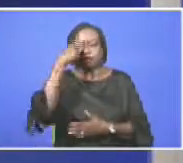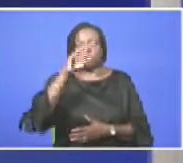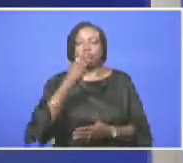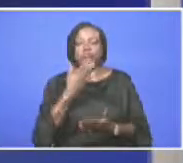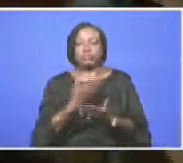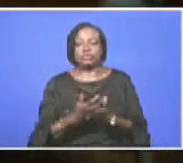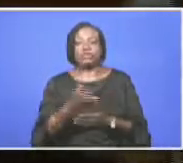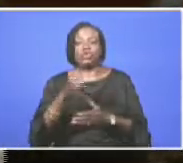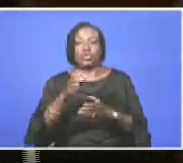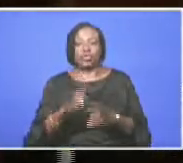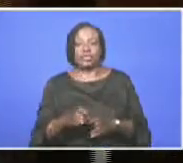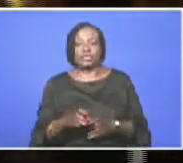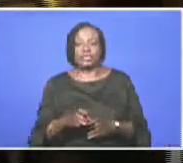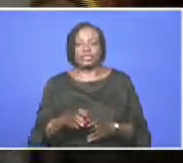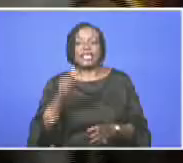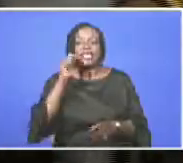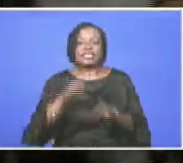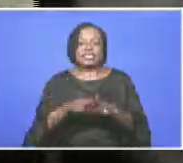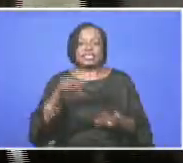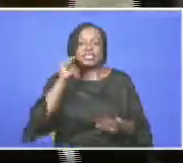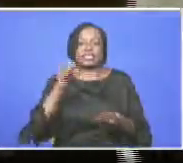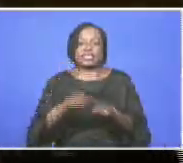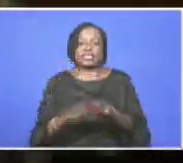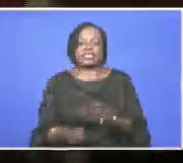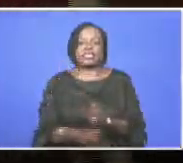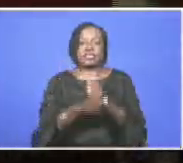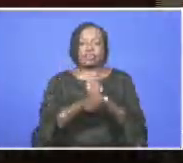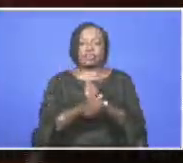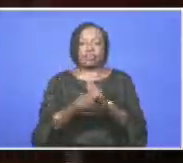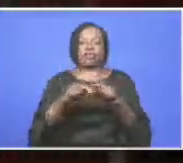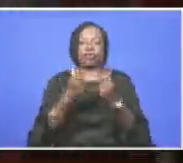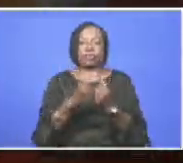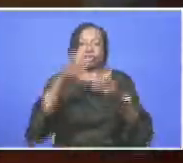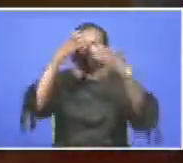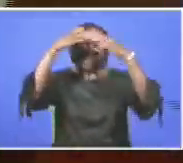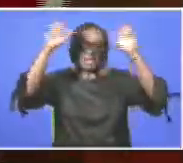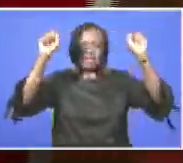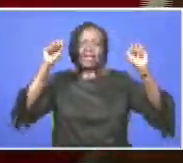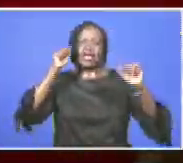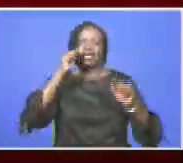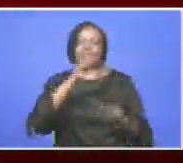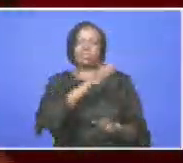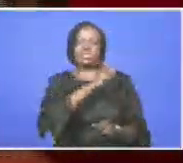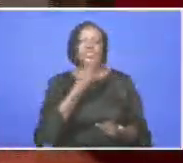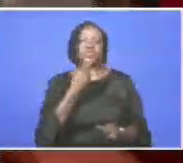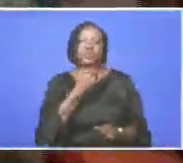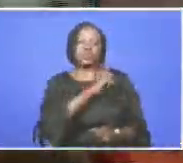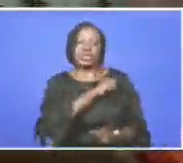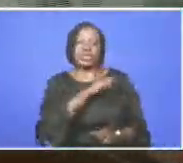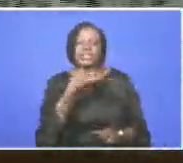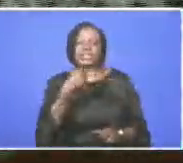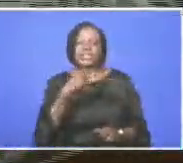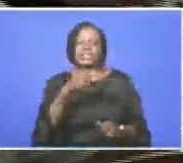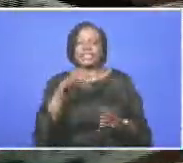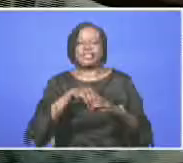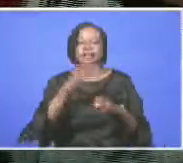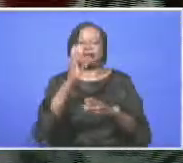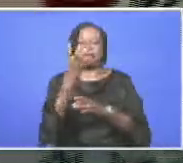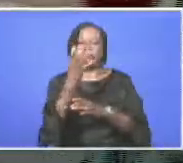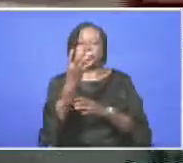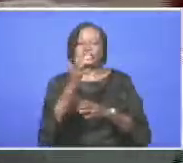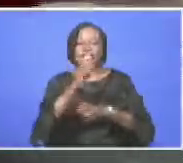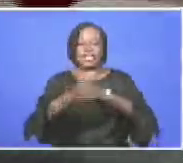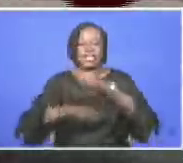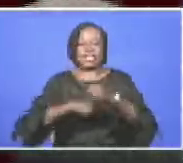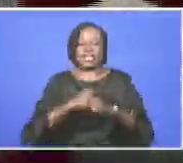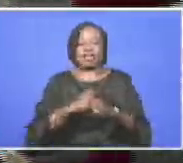the Sister Sister Support Group, and its president, Andrea Sweeting, says the major fundraiser is in its 14th year. The